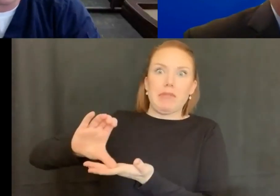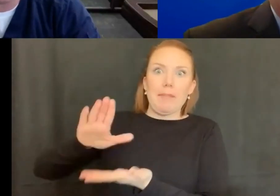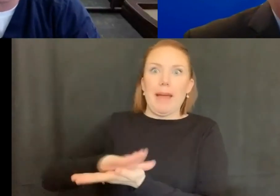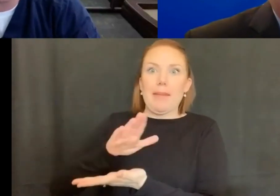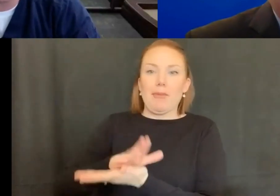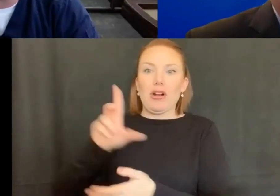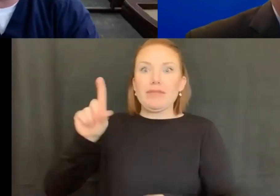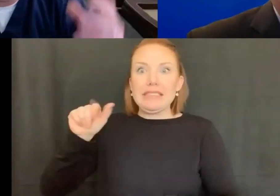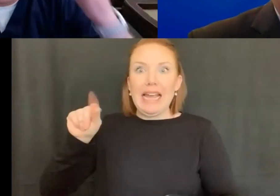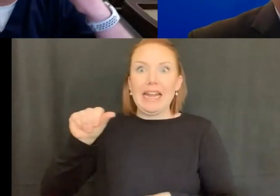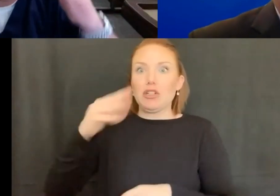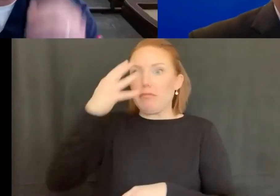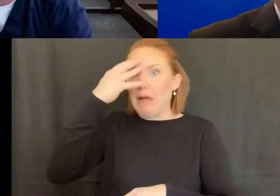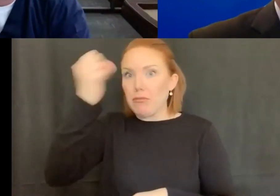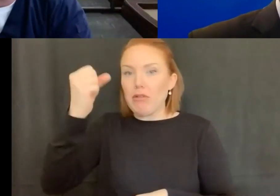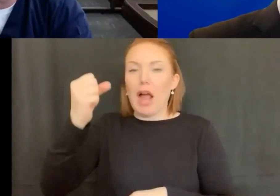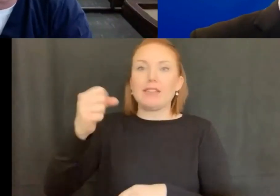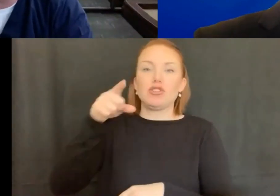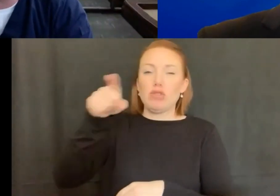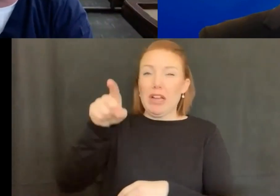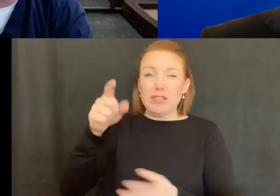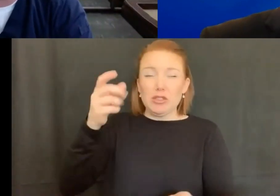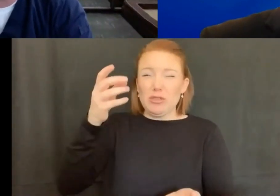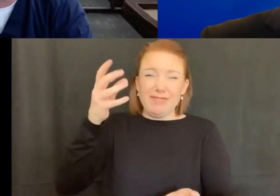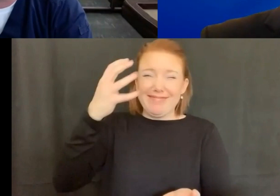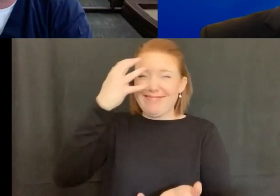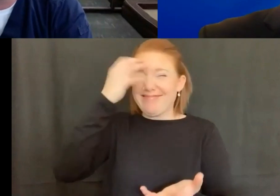to memorize, and you're going to have to pack that in your mind over time.